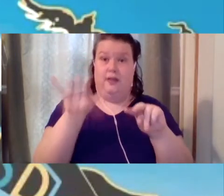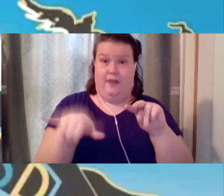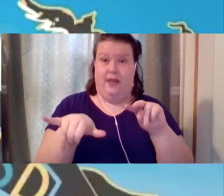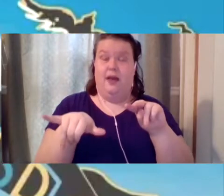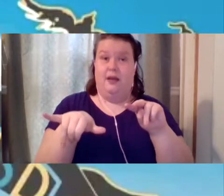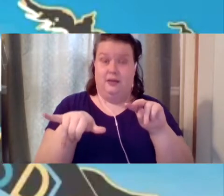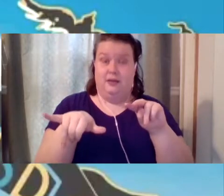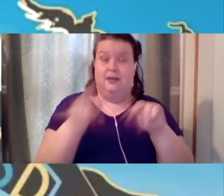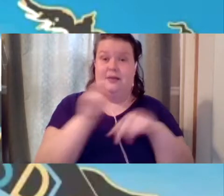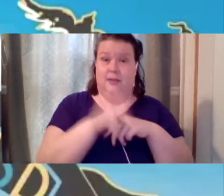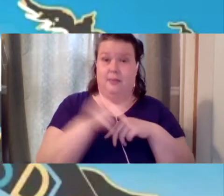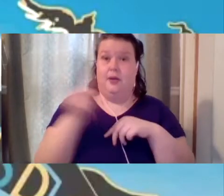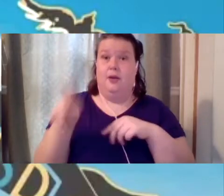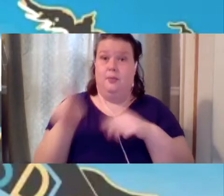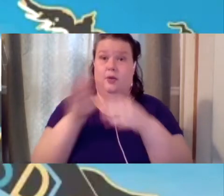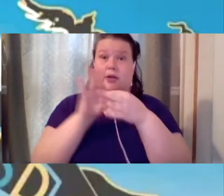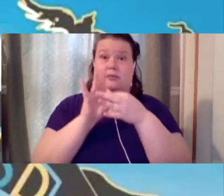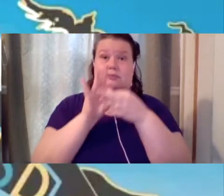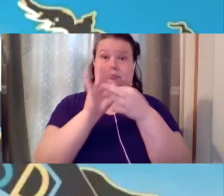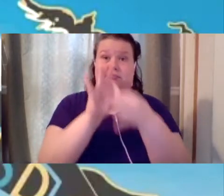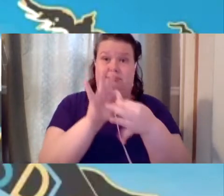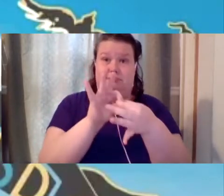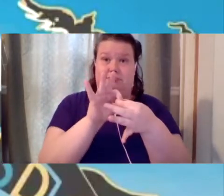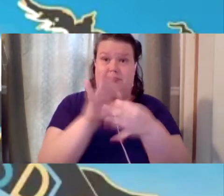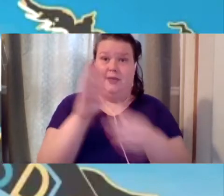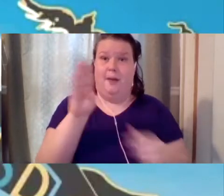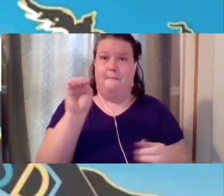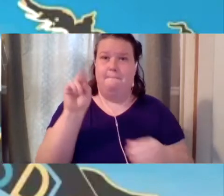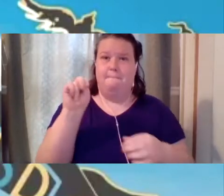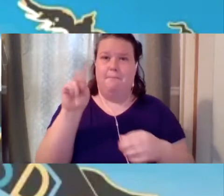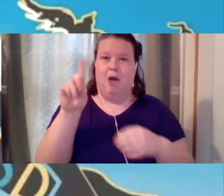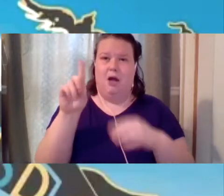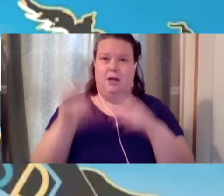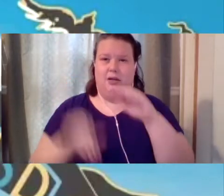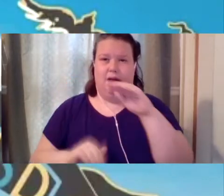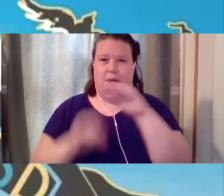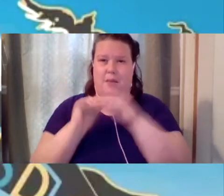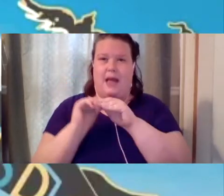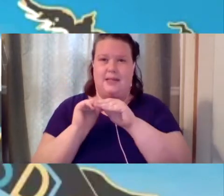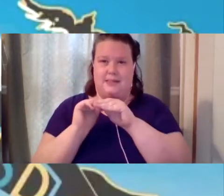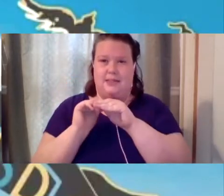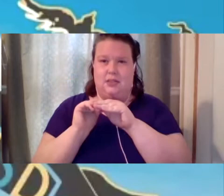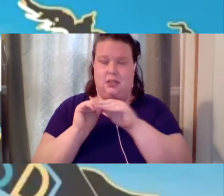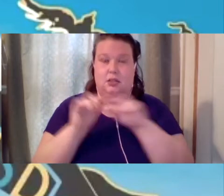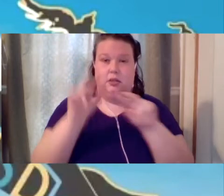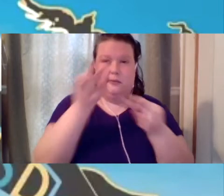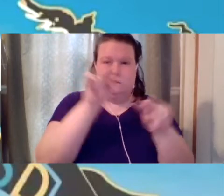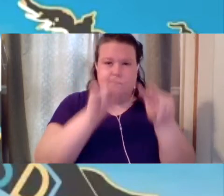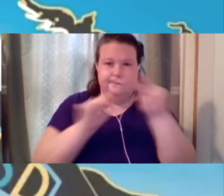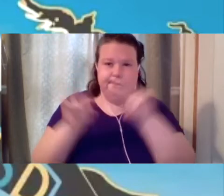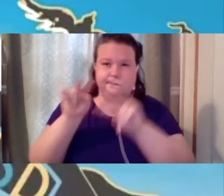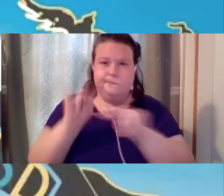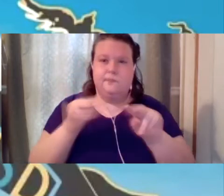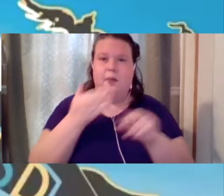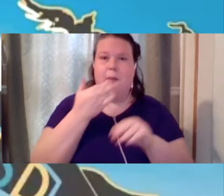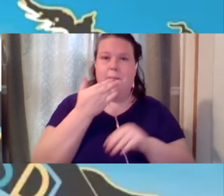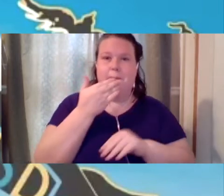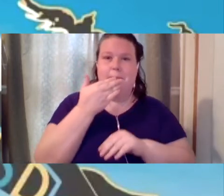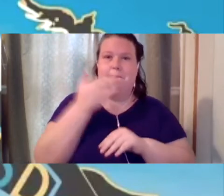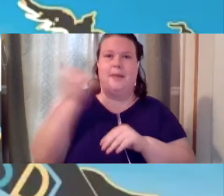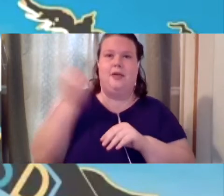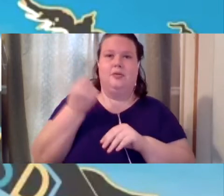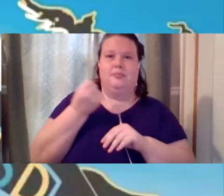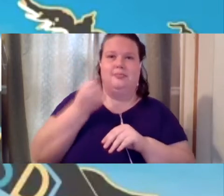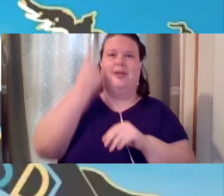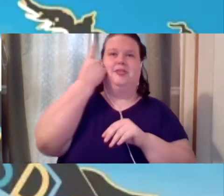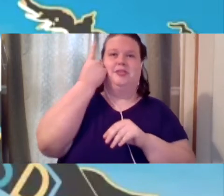talked about bond capacity that I know for me, sometimes looking at it gives me a better picture than kind of hearing about it. And I know there's going a presentation here